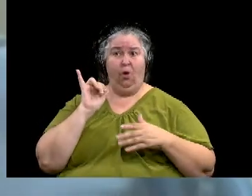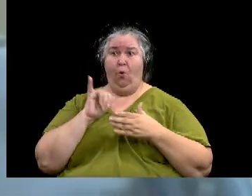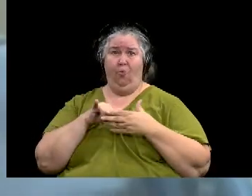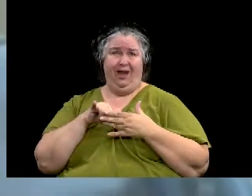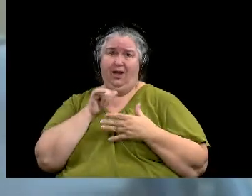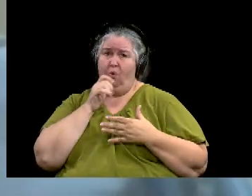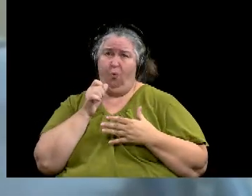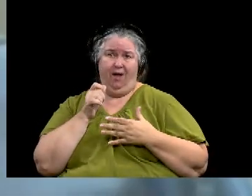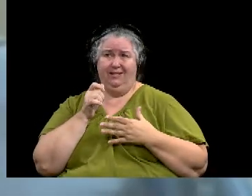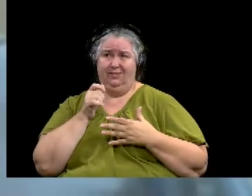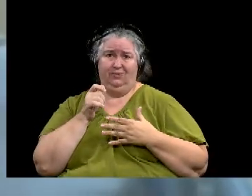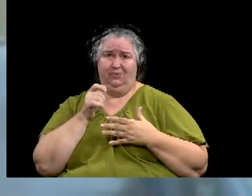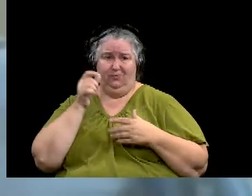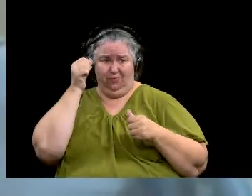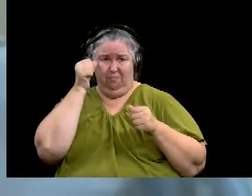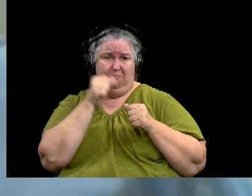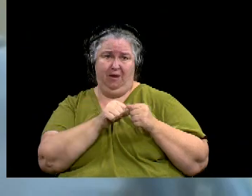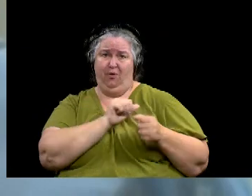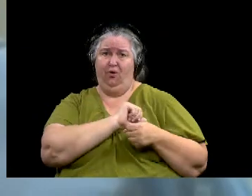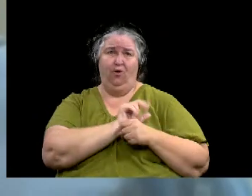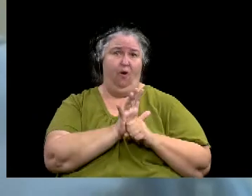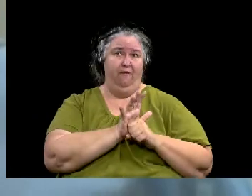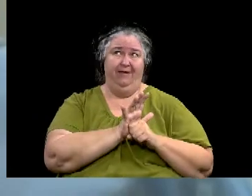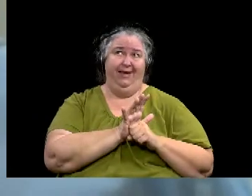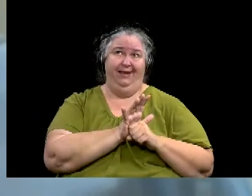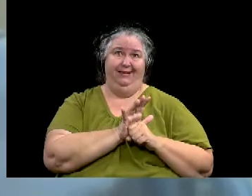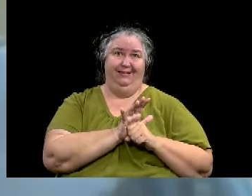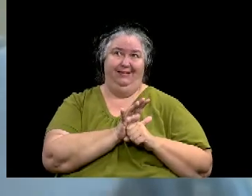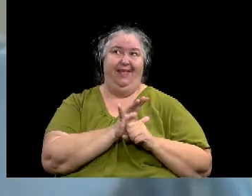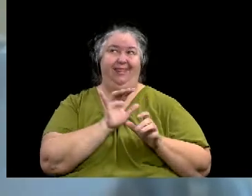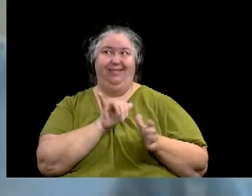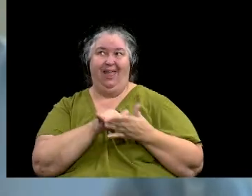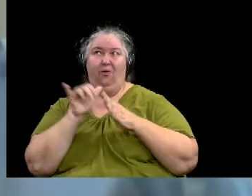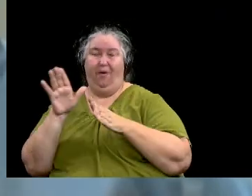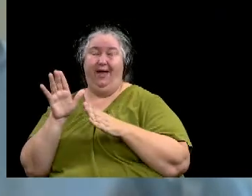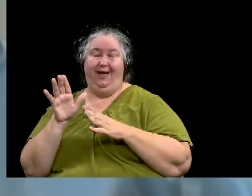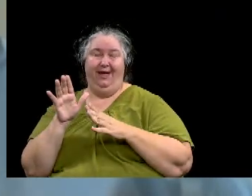already are. Vaccination is going to help us get there.